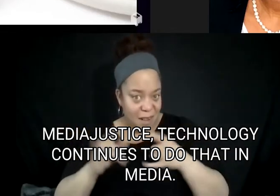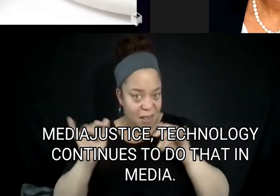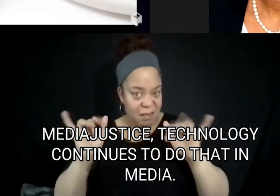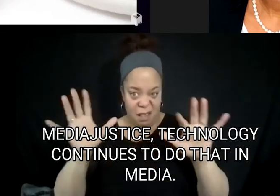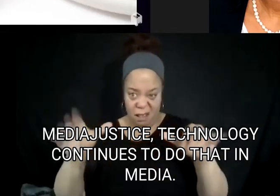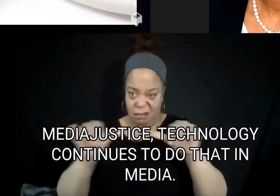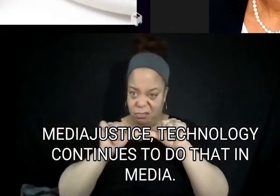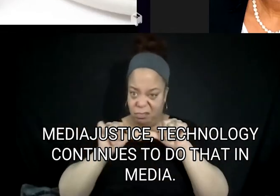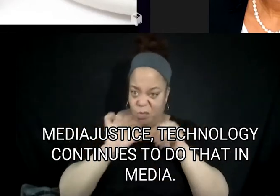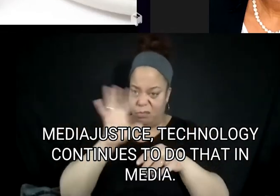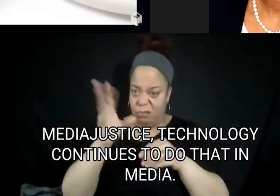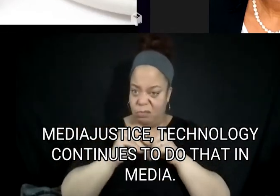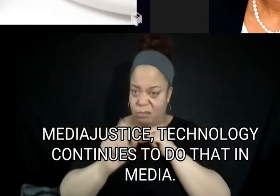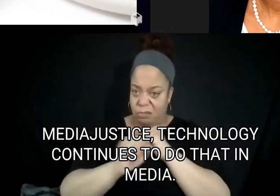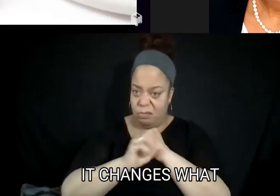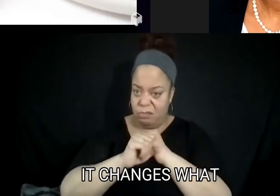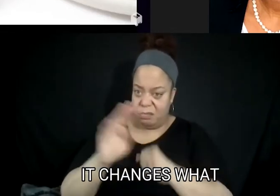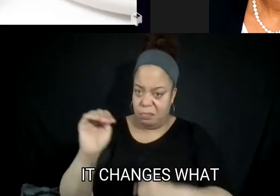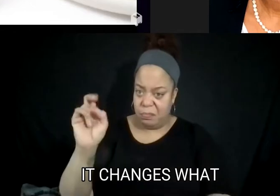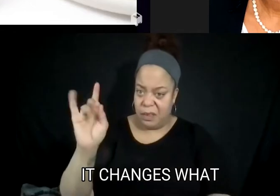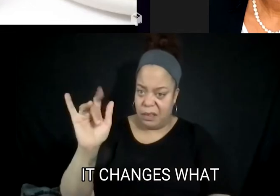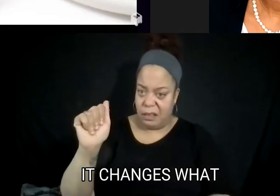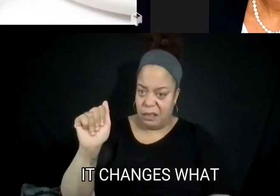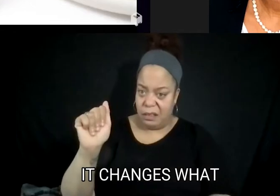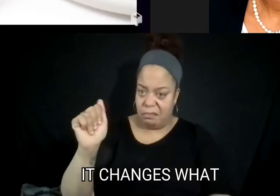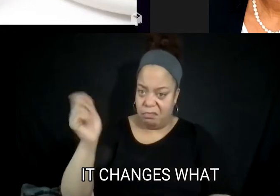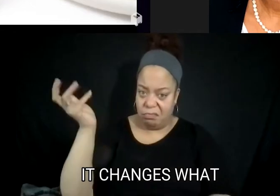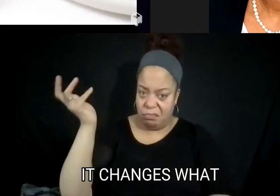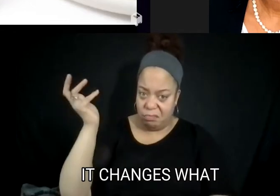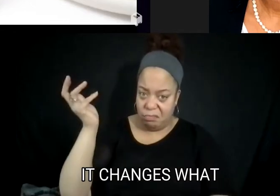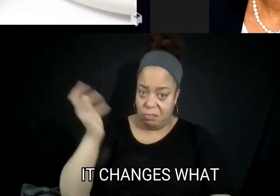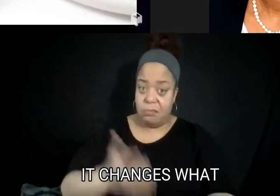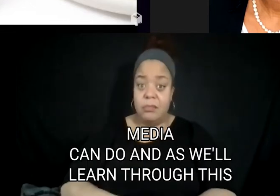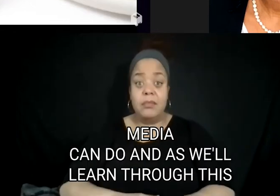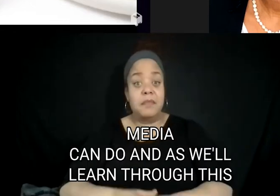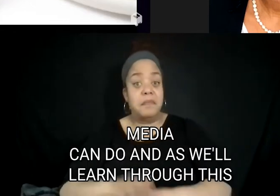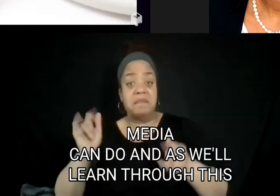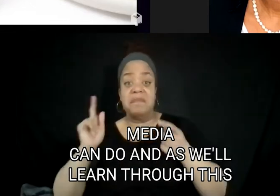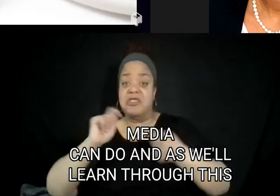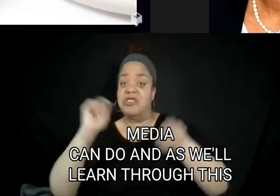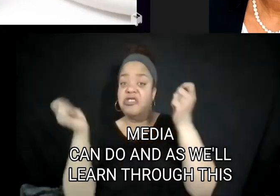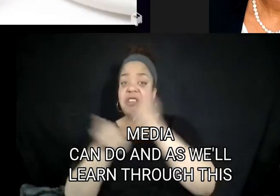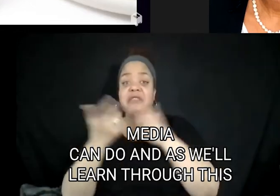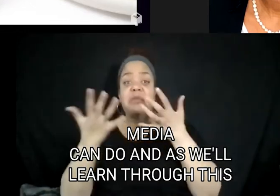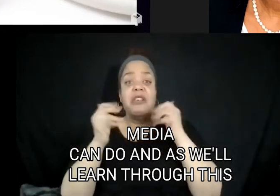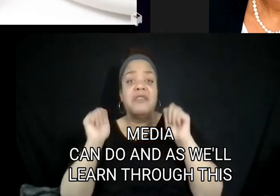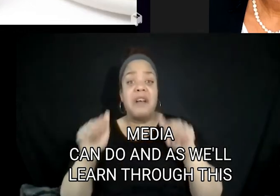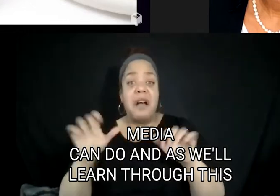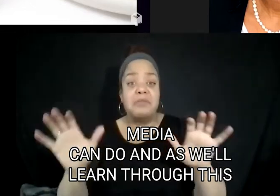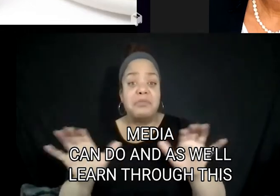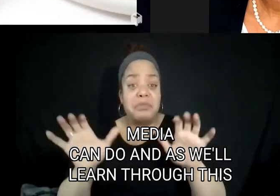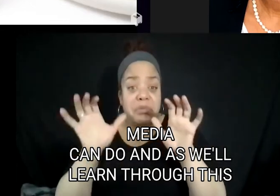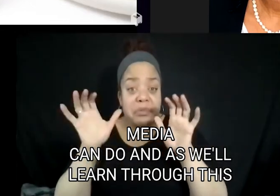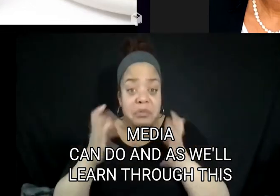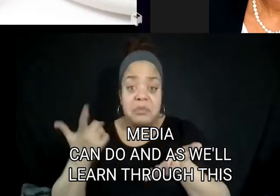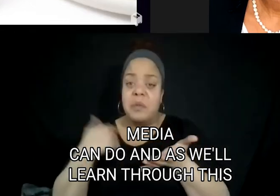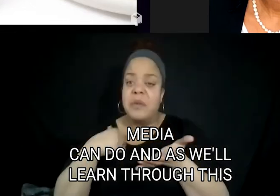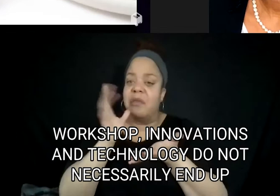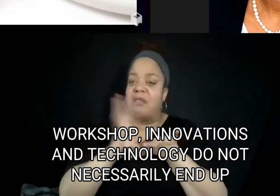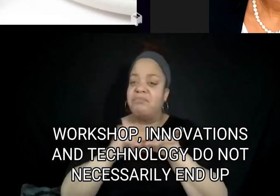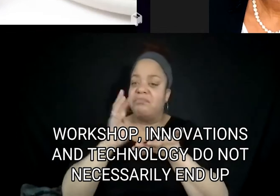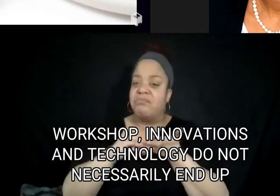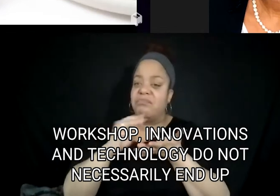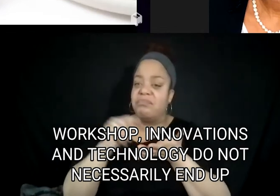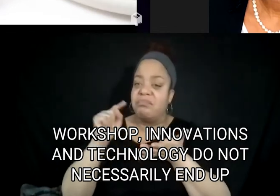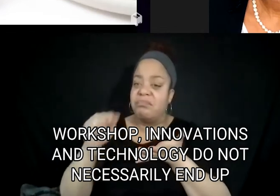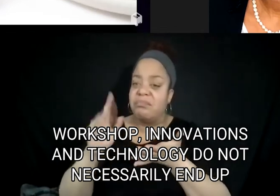learn through this workshop, you know, innovations in technology do not necessarily end up benefiting everyone equally.